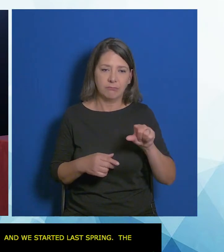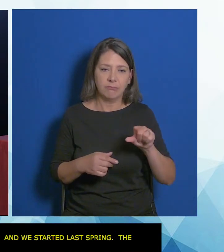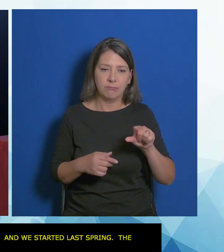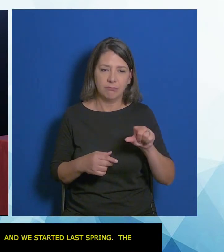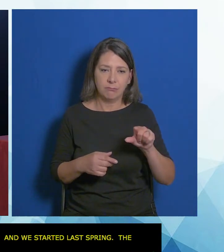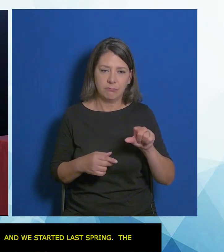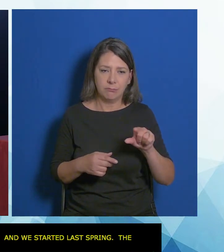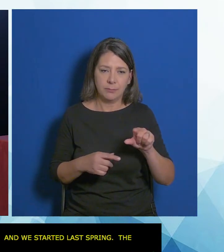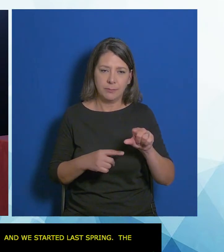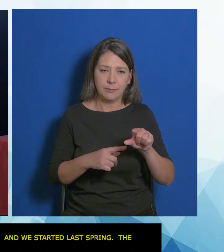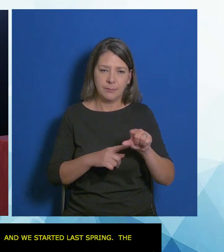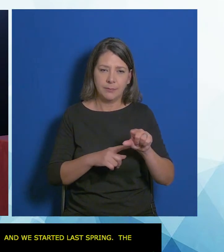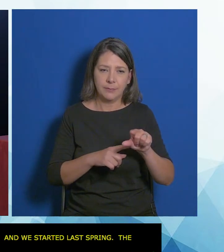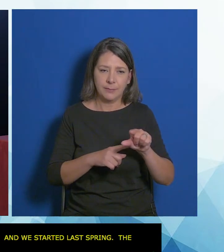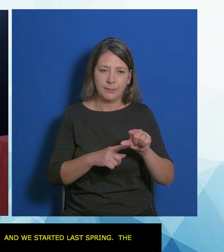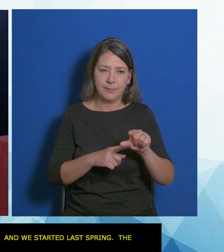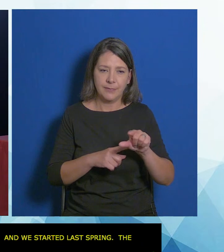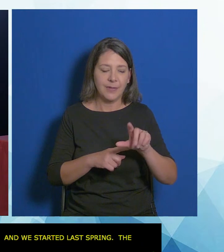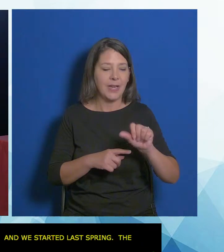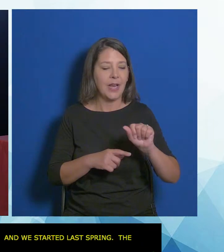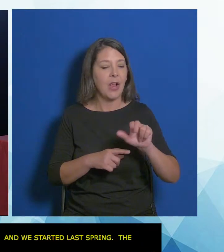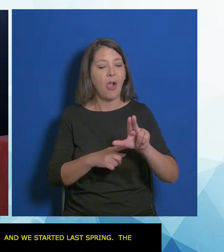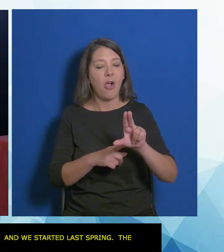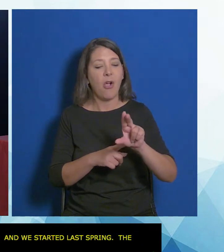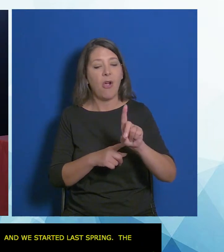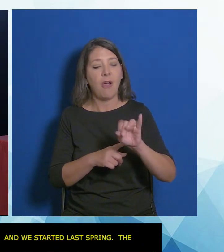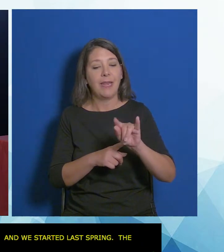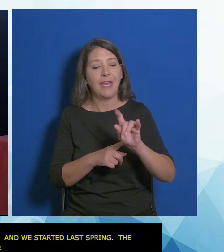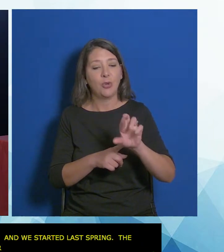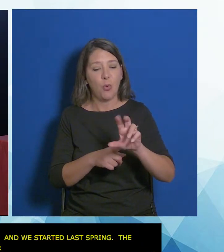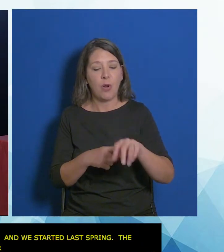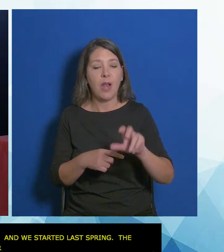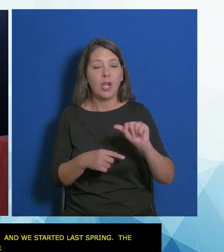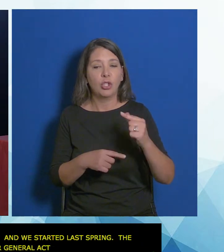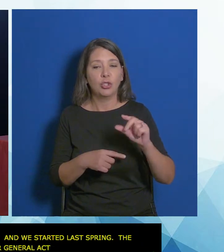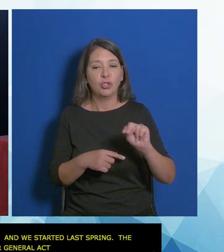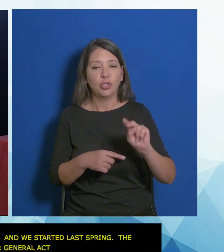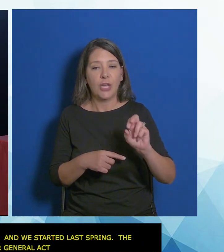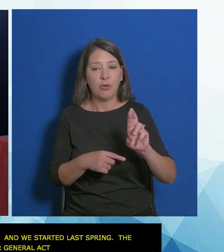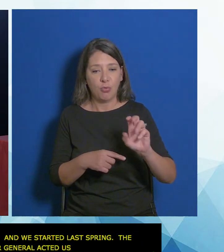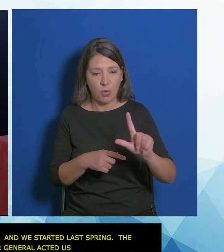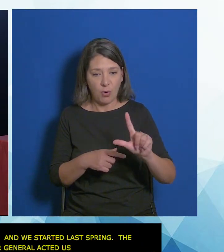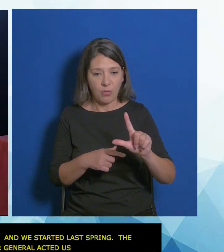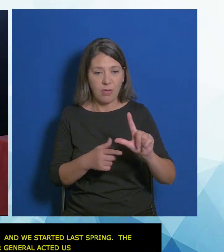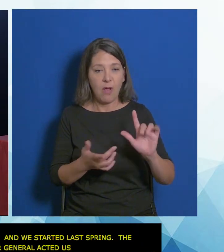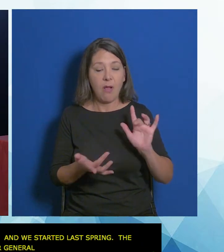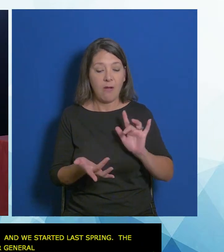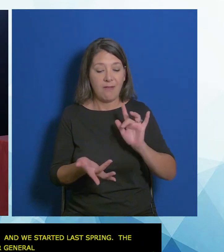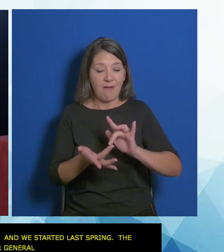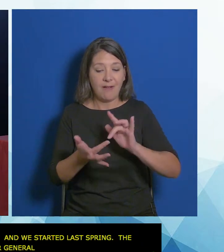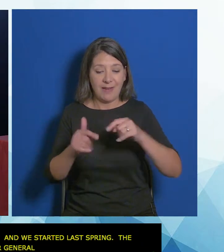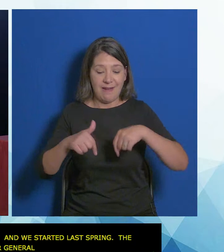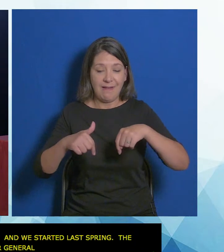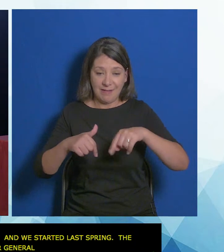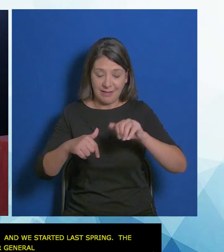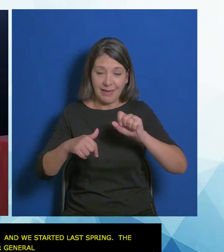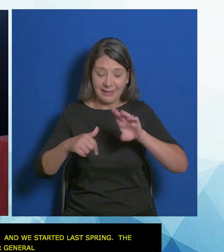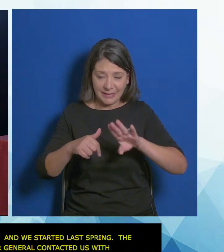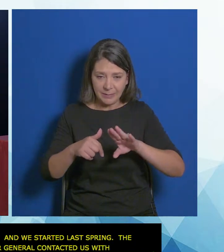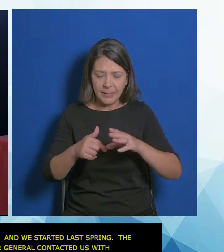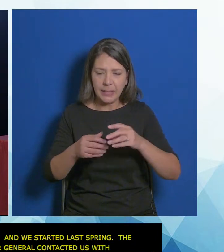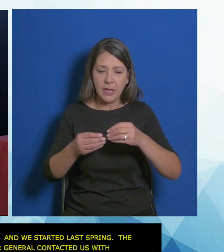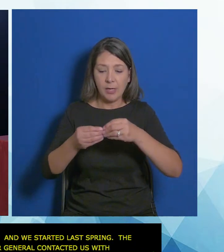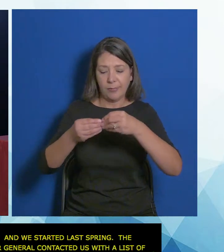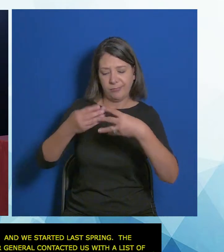the Auditor General contacted us with a list of questions, and